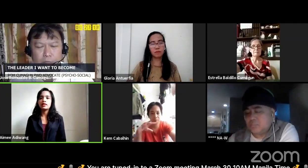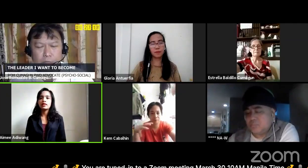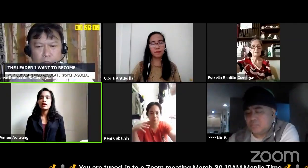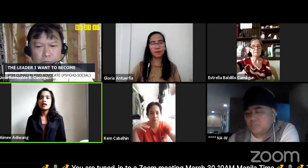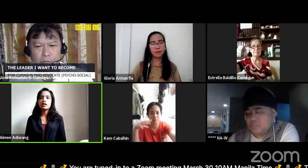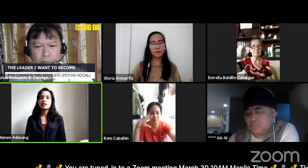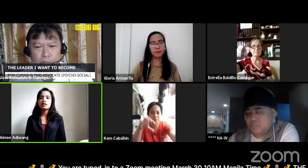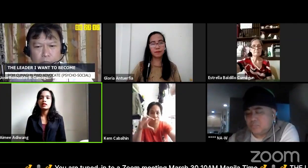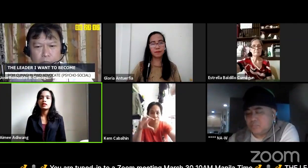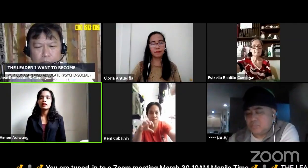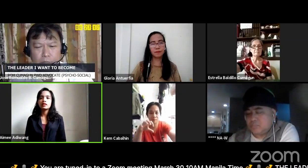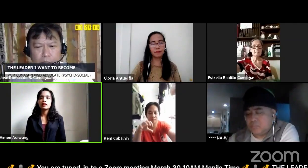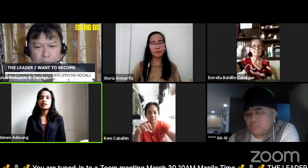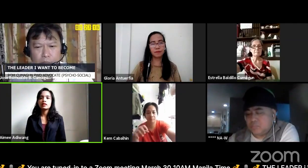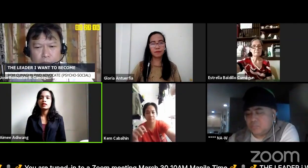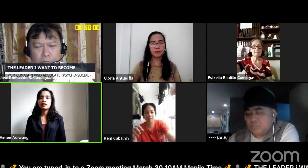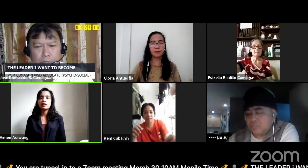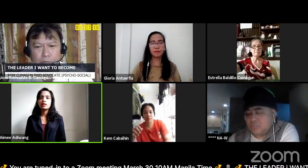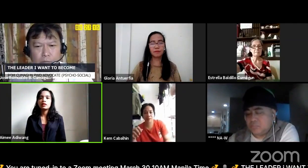wait.